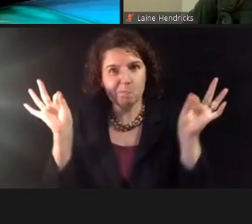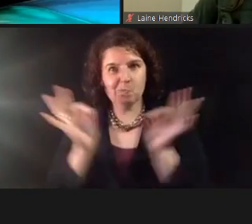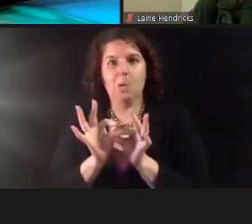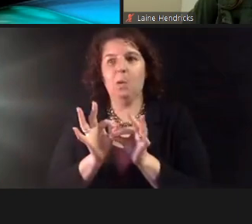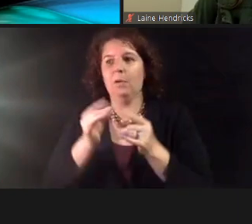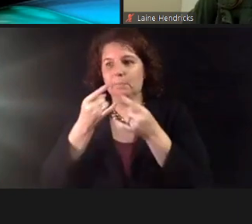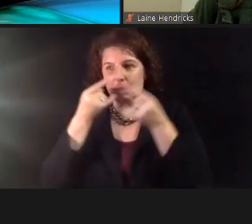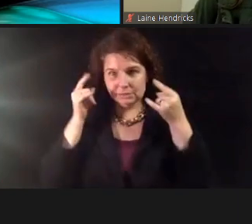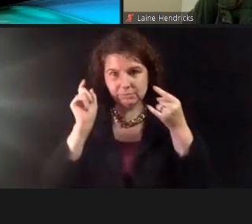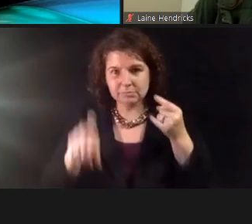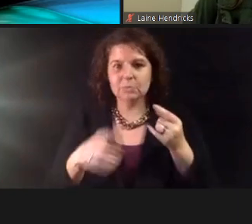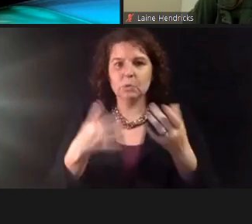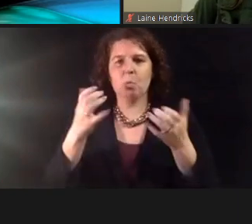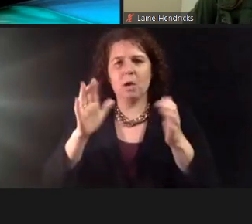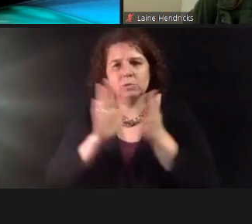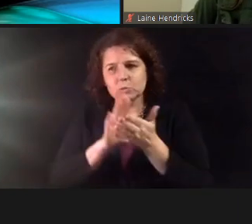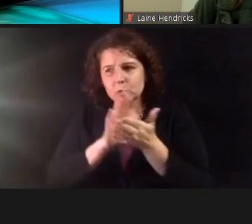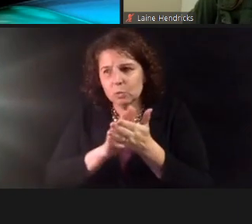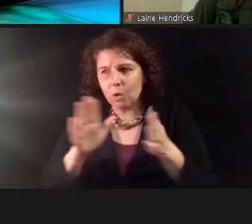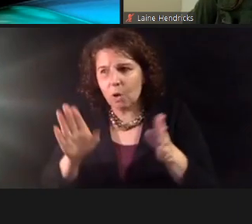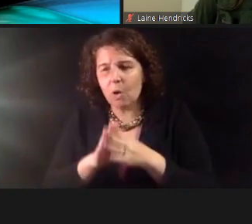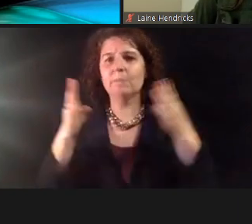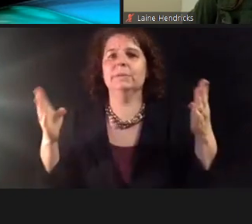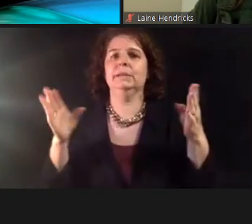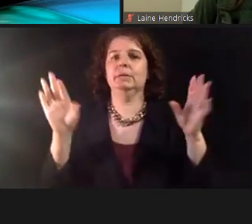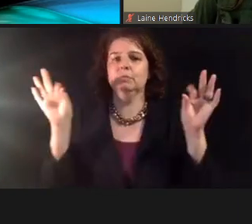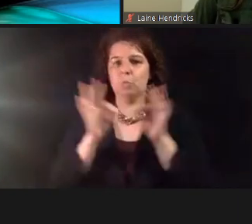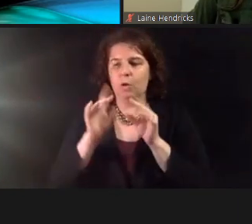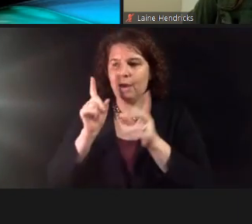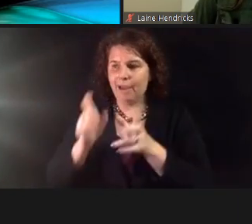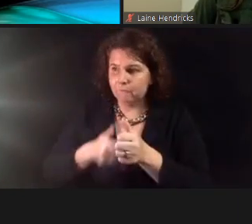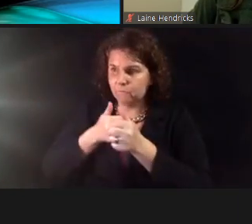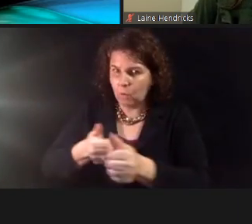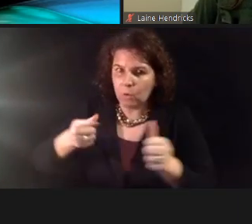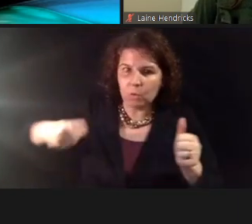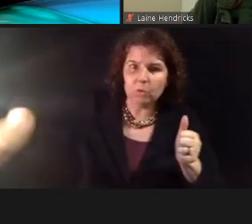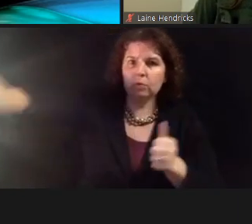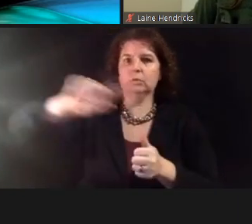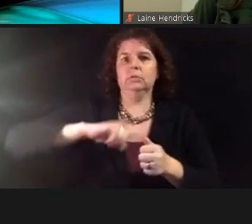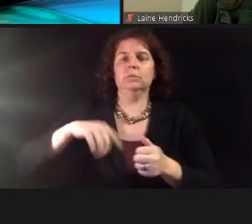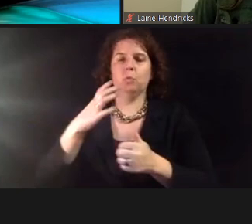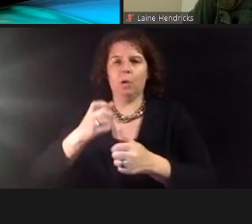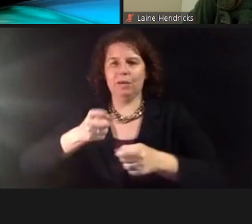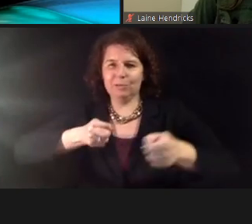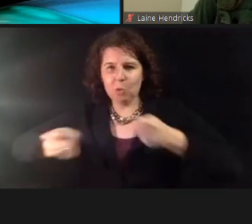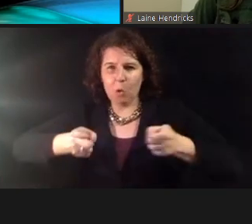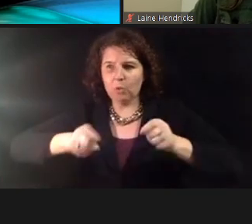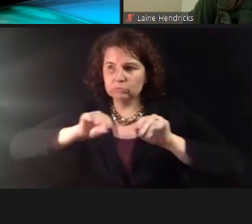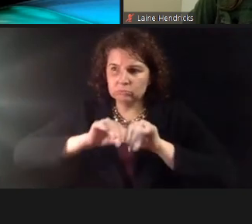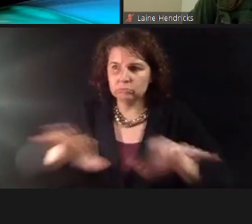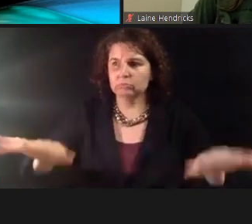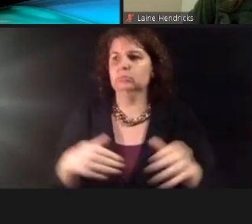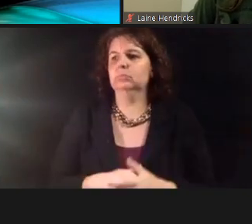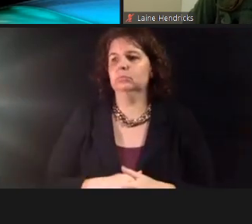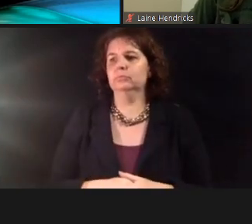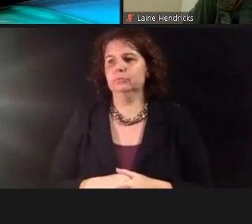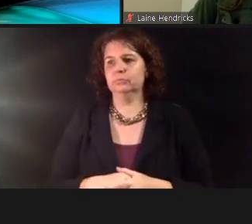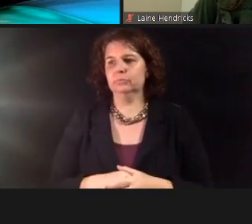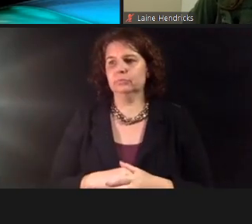that people comply with that order, and the citations are just one tool that we can use to get people to comply with the order.